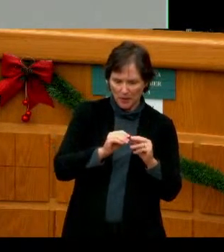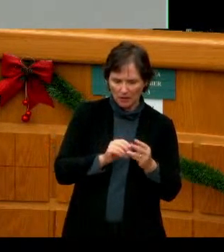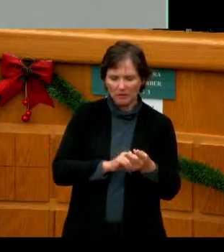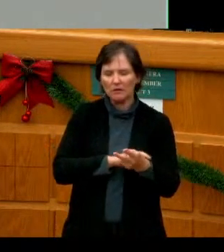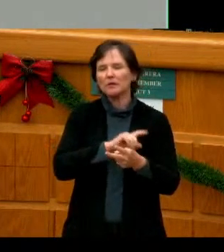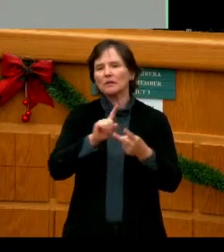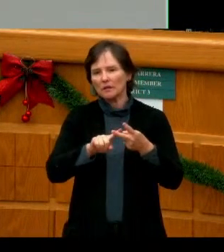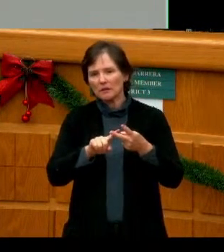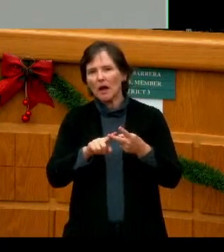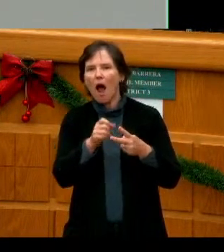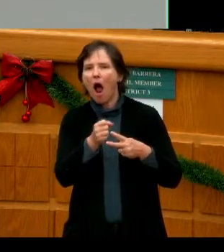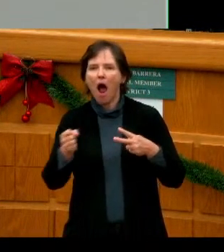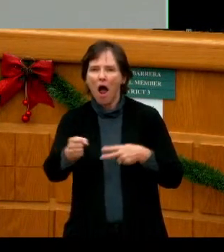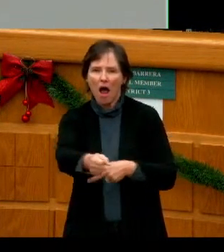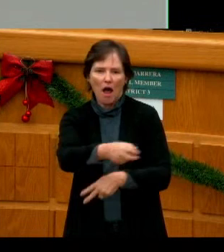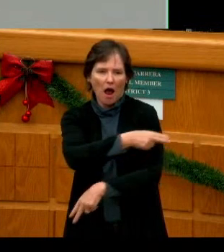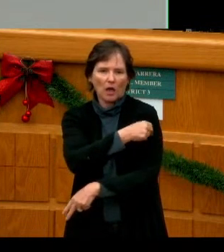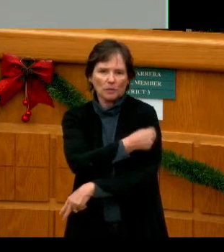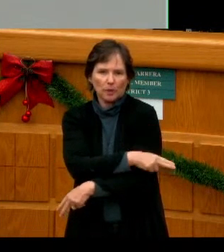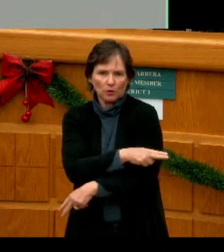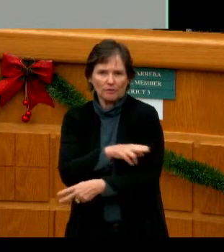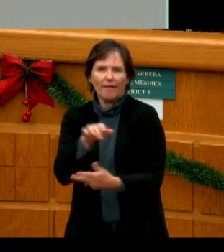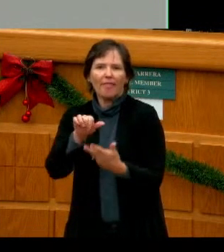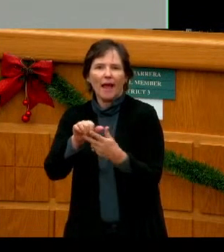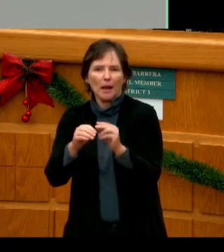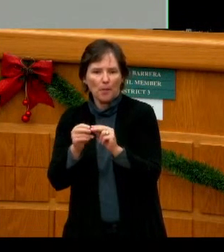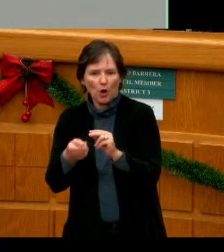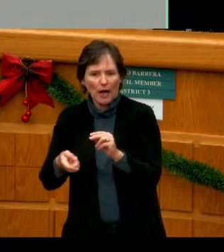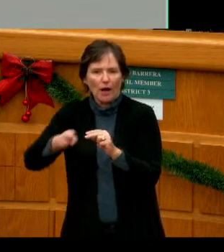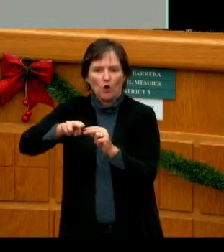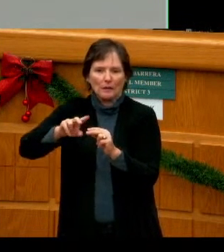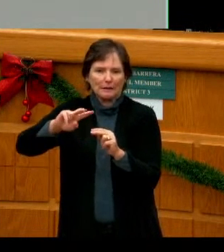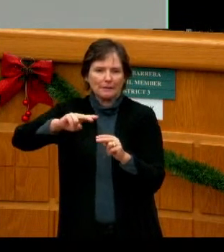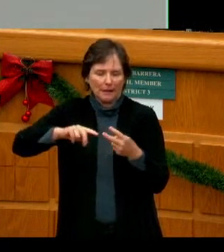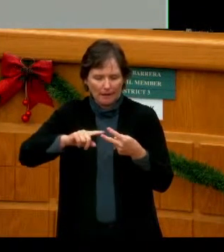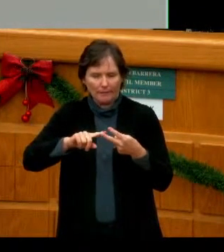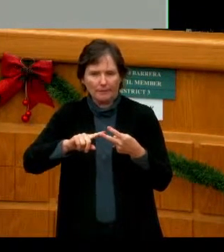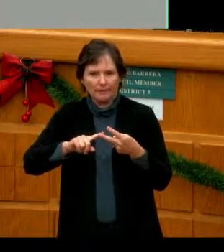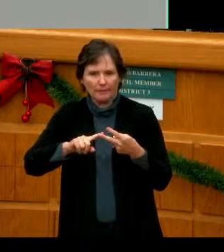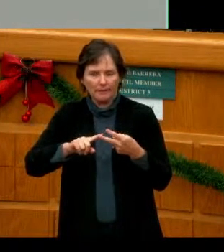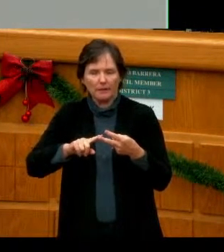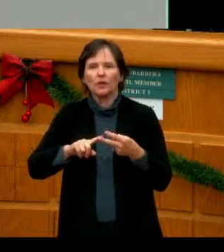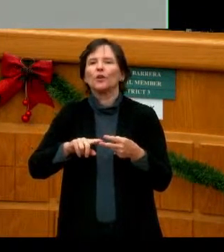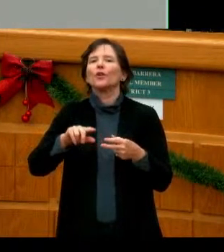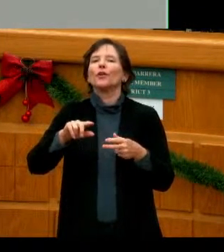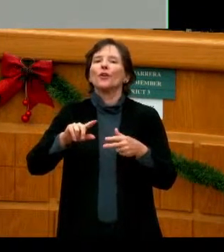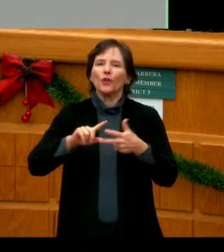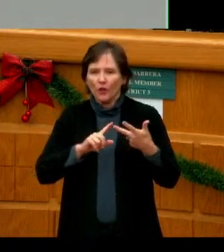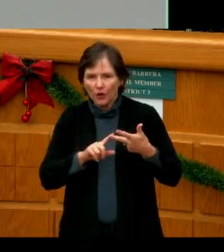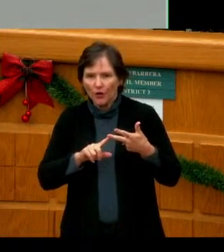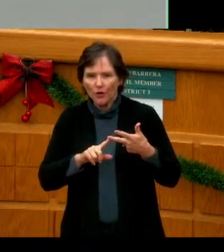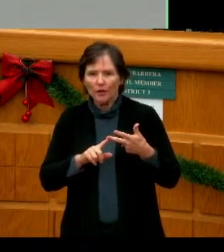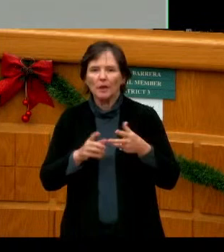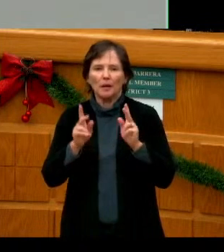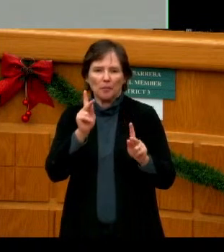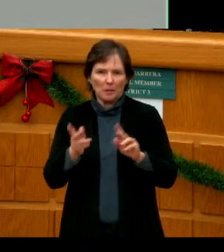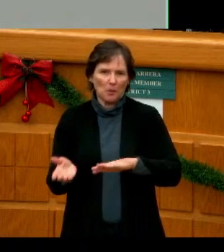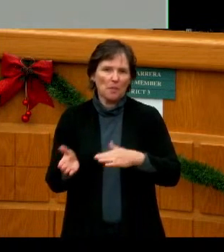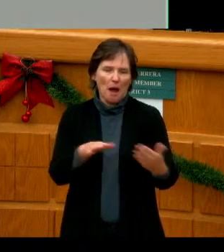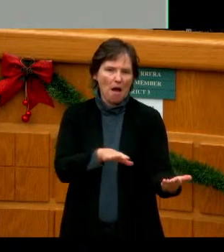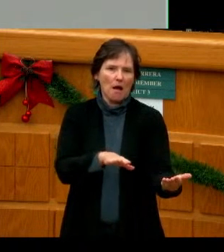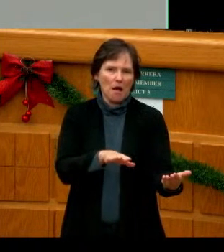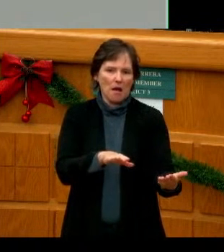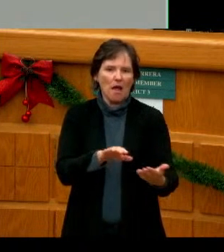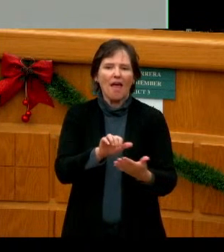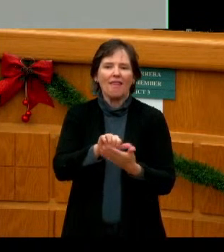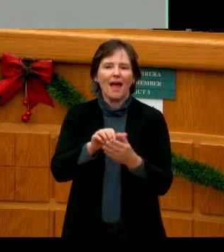got infected in the first place. So now we're looking at something that's 21 days in the past, 28 days in the past where